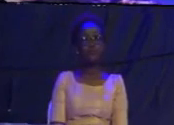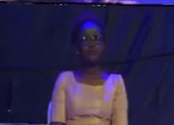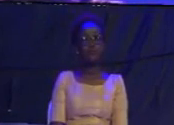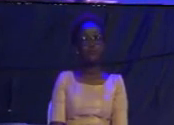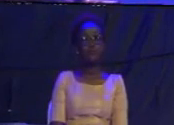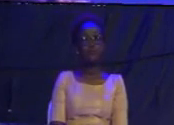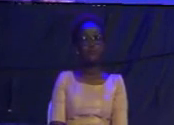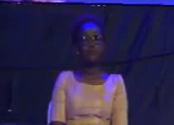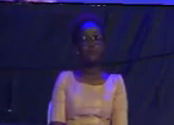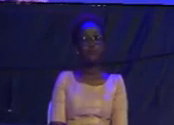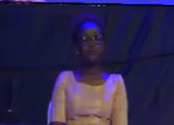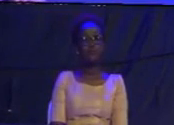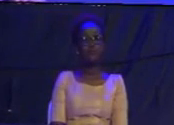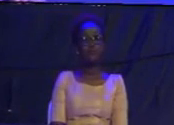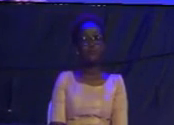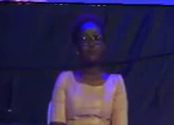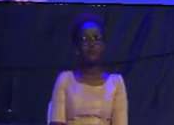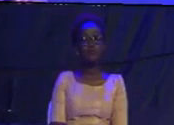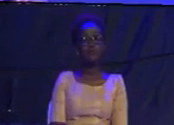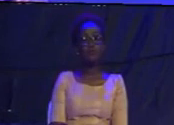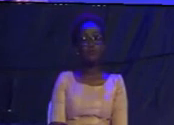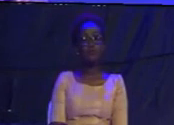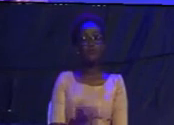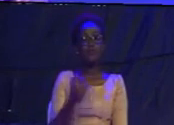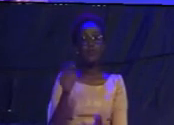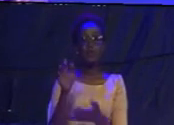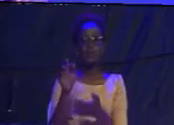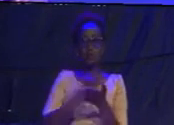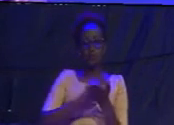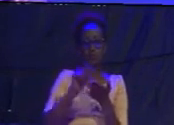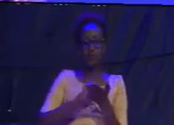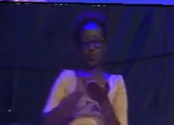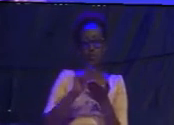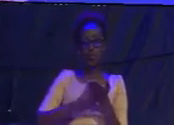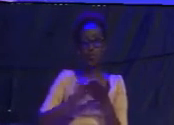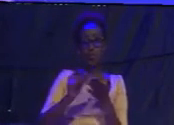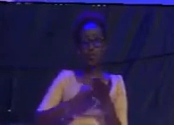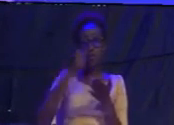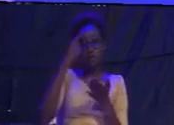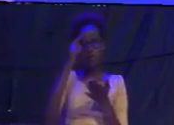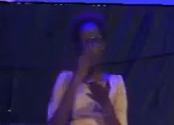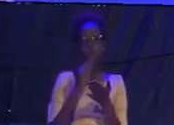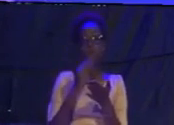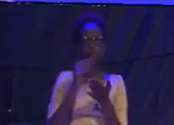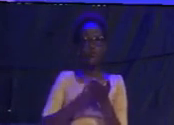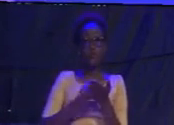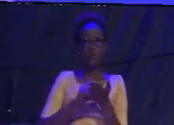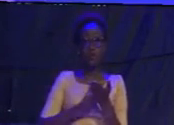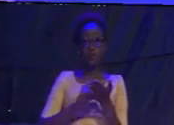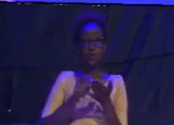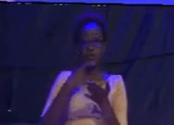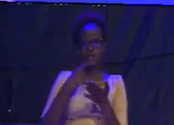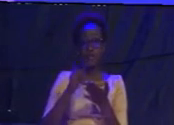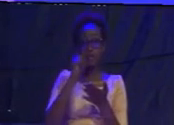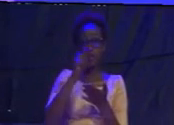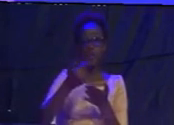to Abraham to be his nun. Muzandiko z'Abayuda. In Jewish rabbis' writings, bavuga ko